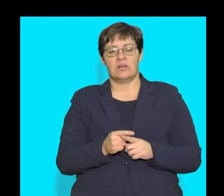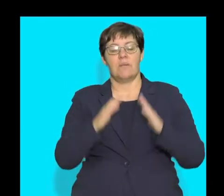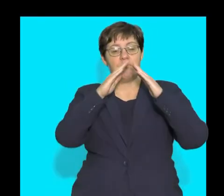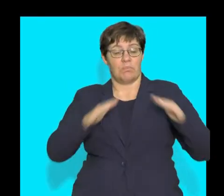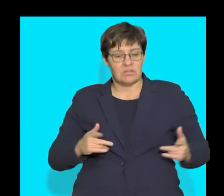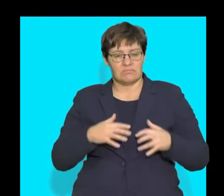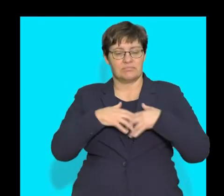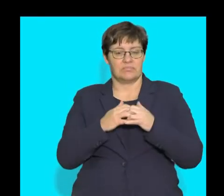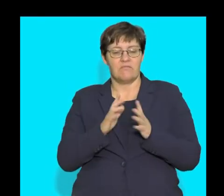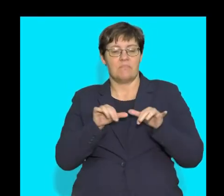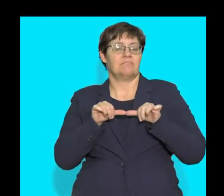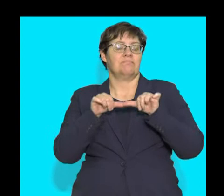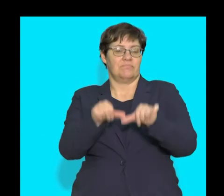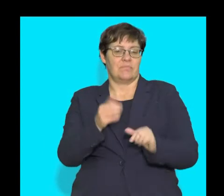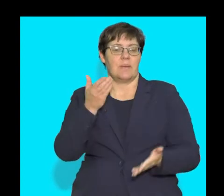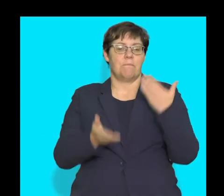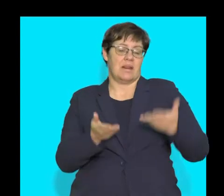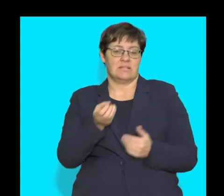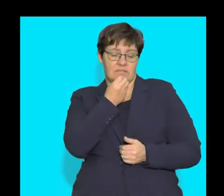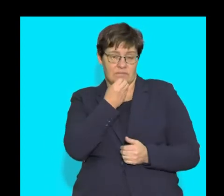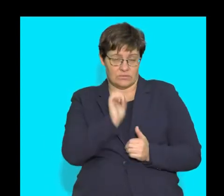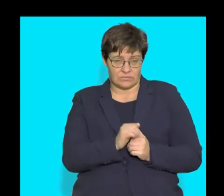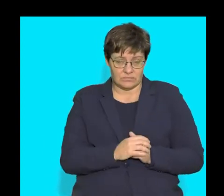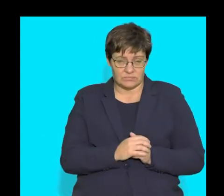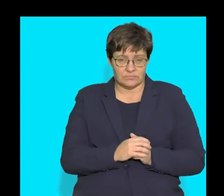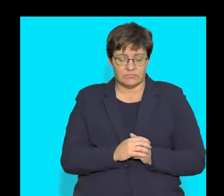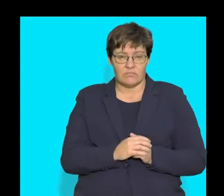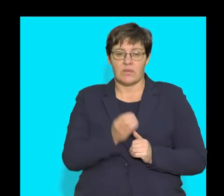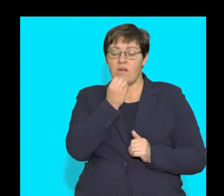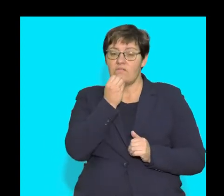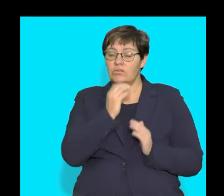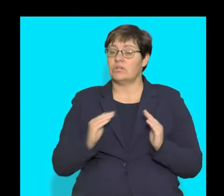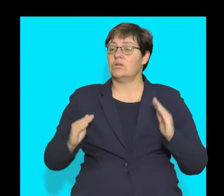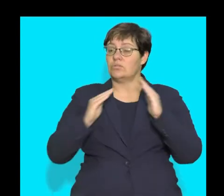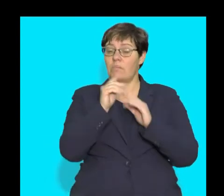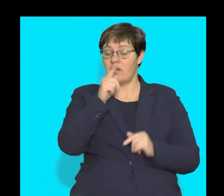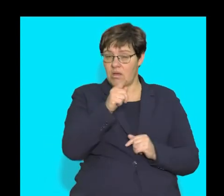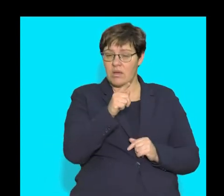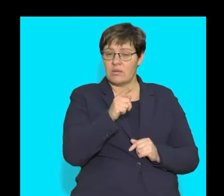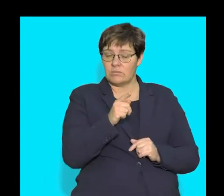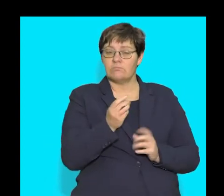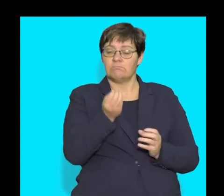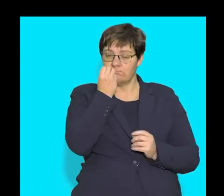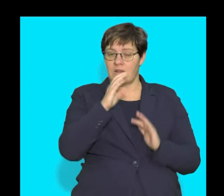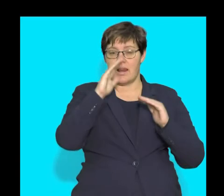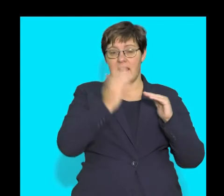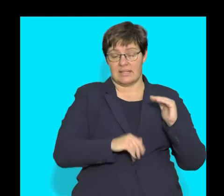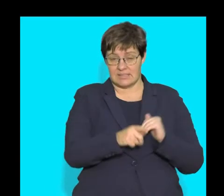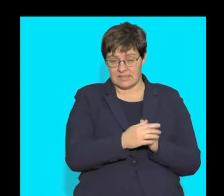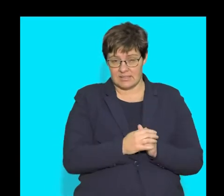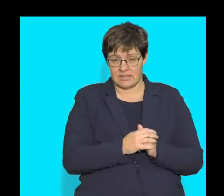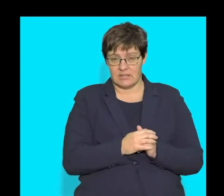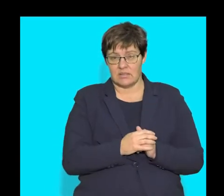pyramid when we're talking about maintaining a balanced diet. So the foods right on the top should be consumed less